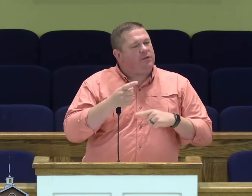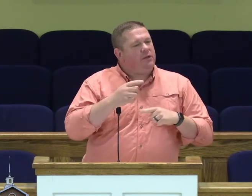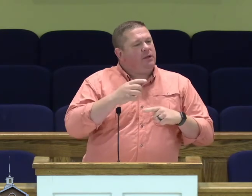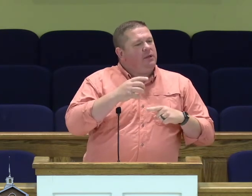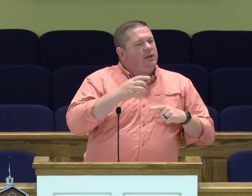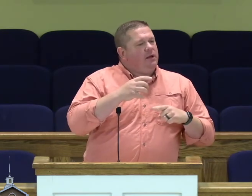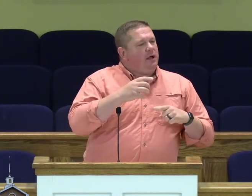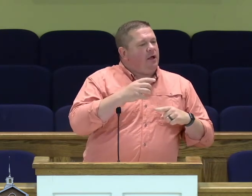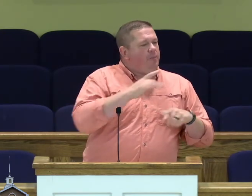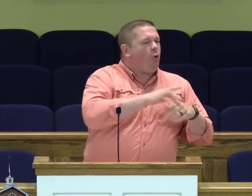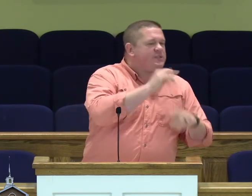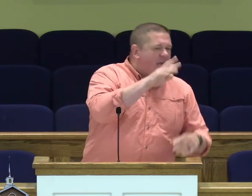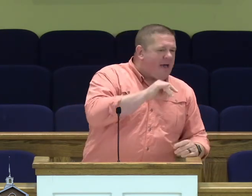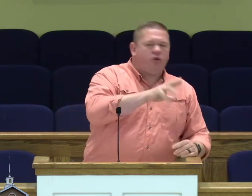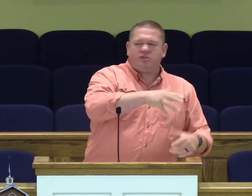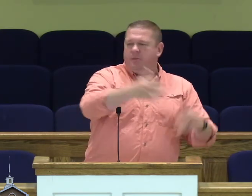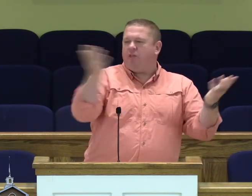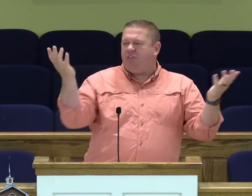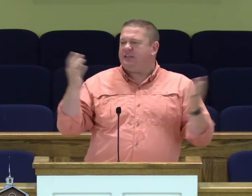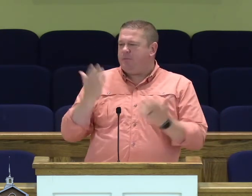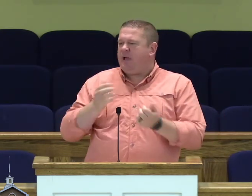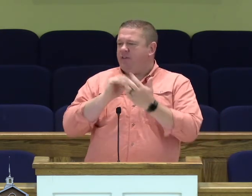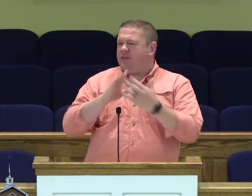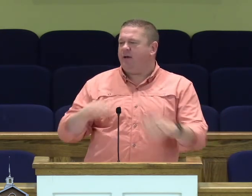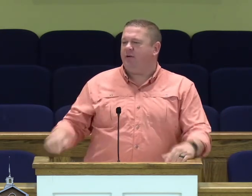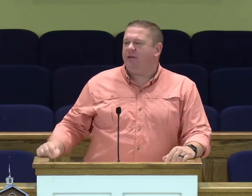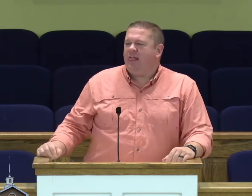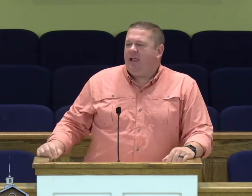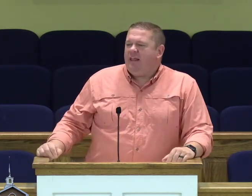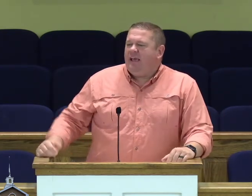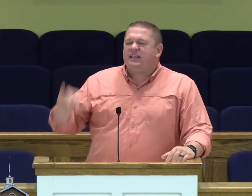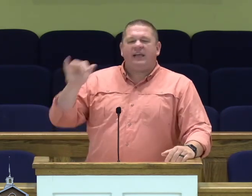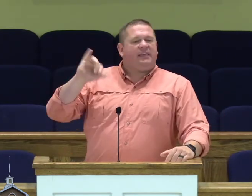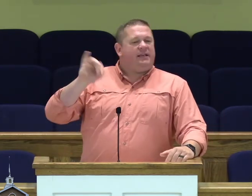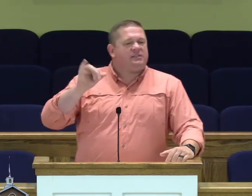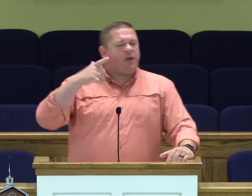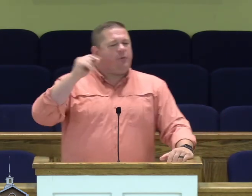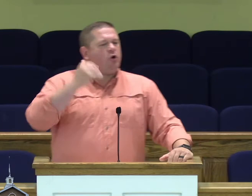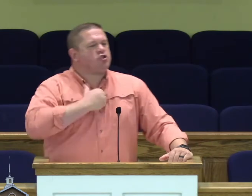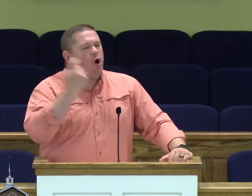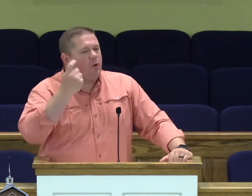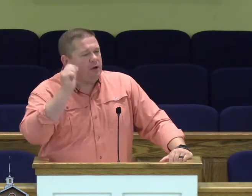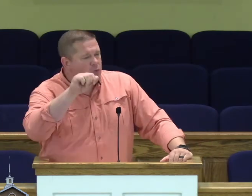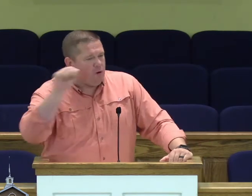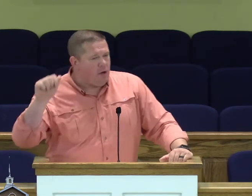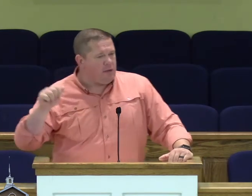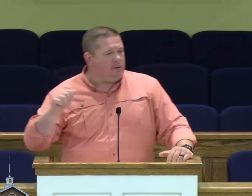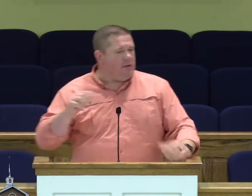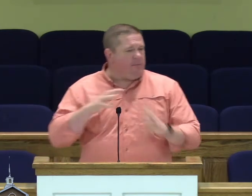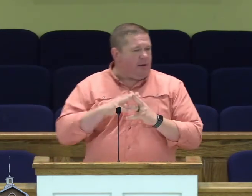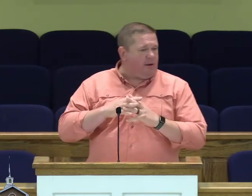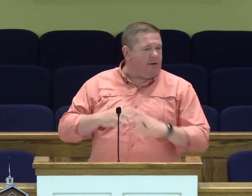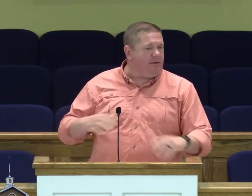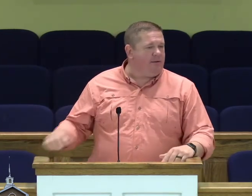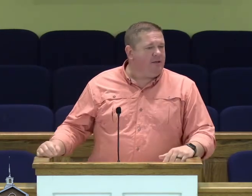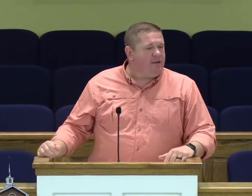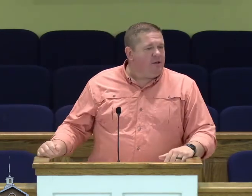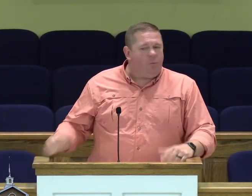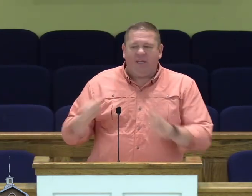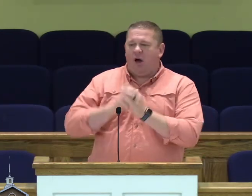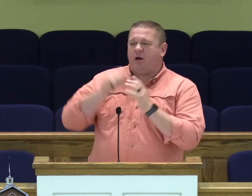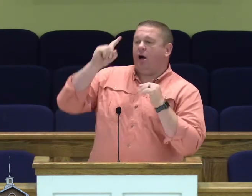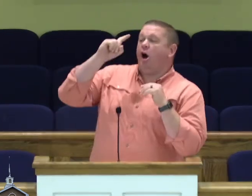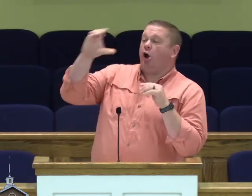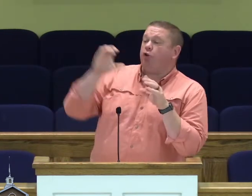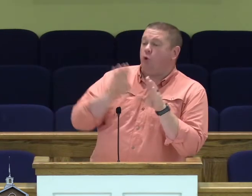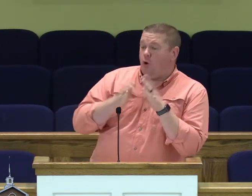about the poison ivy or some other things that you may have encountered. It's like this. It's like when you go soul winning or door knocking in America. We